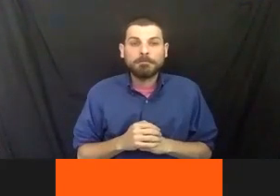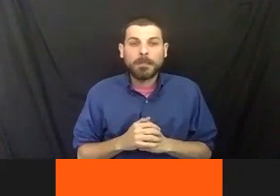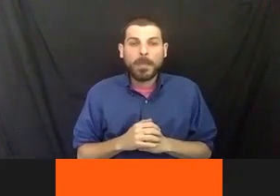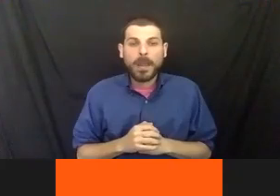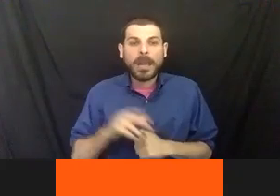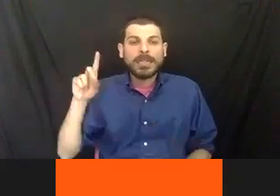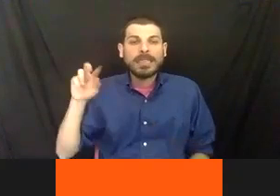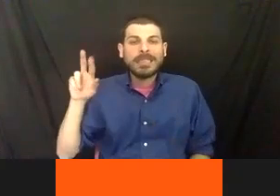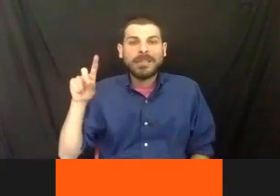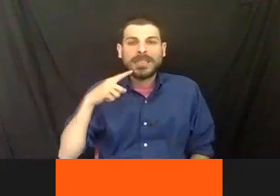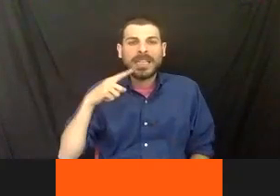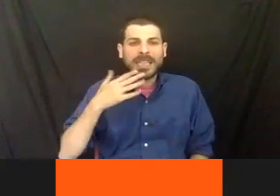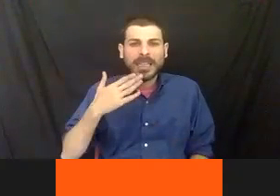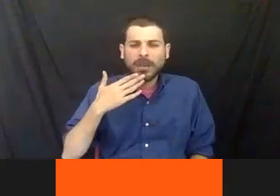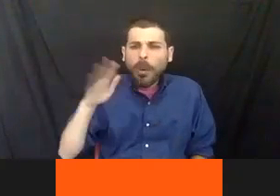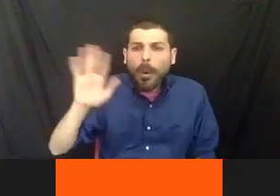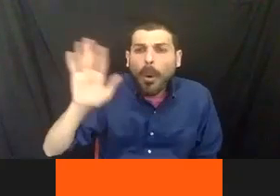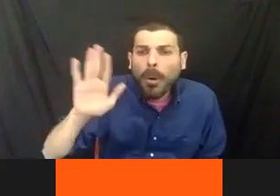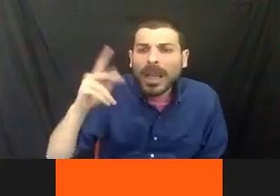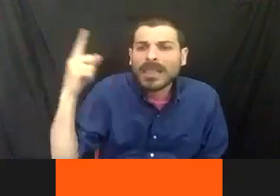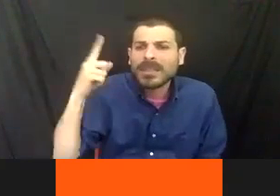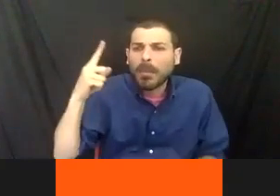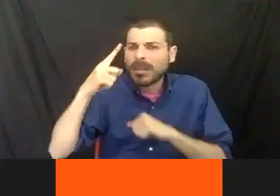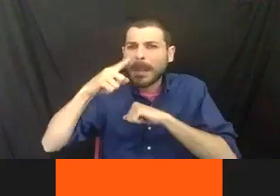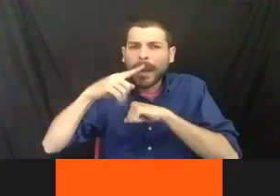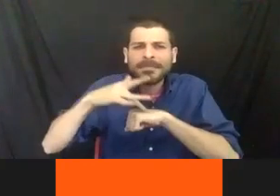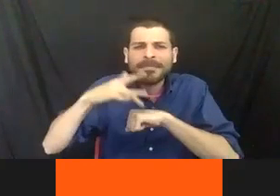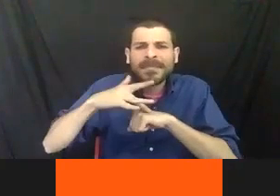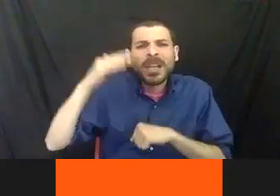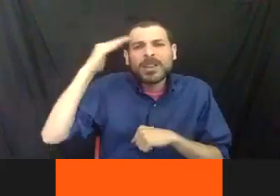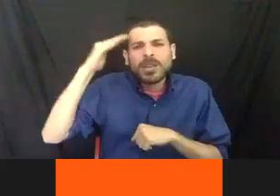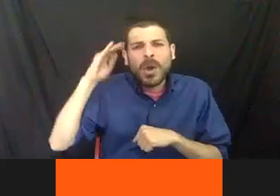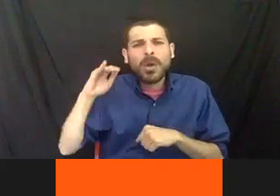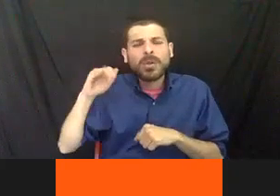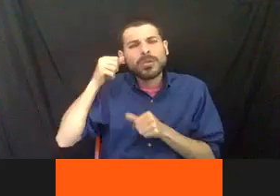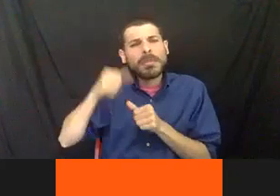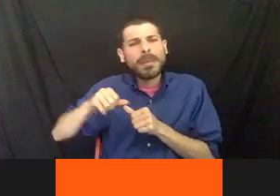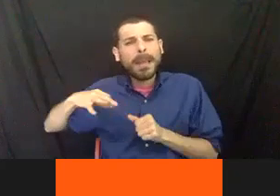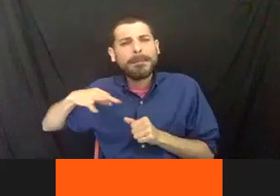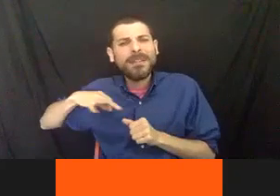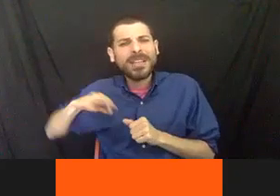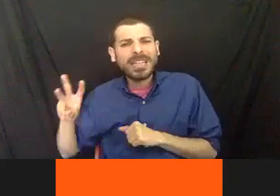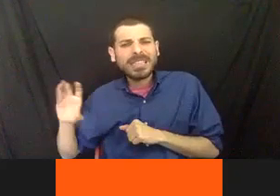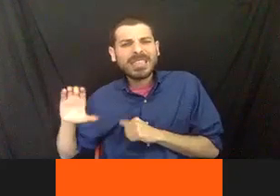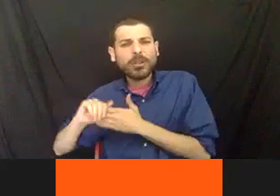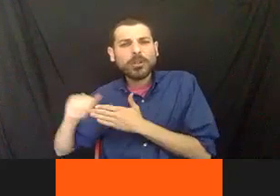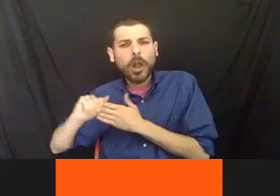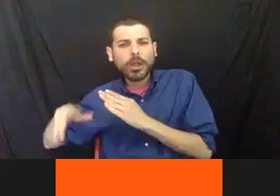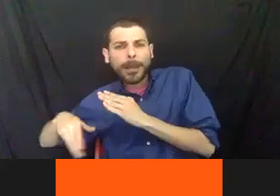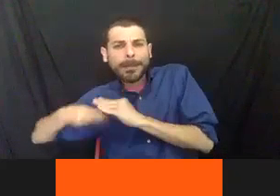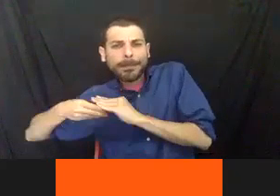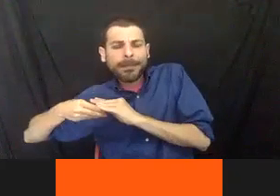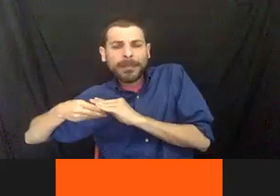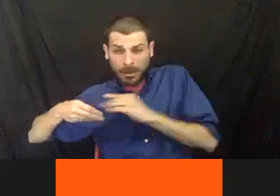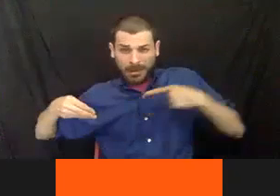Thanks. Oh, is anyone available to expand on the extra $600? That's a question from the